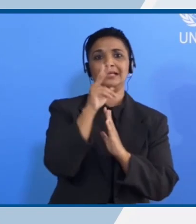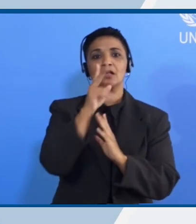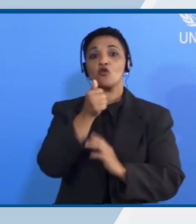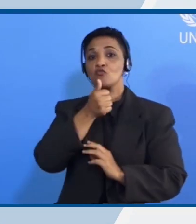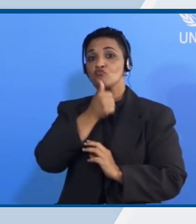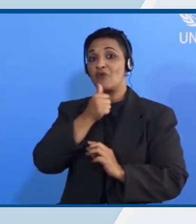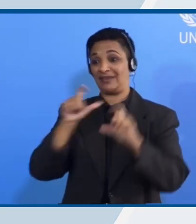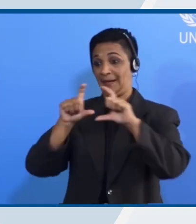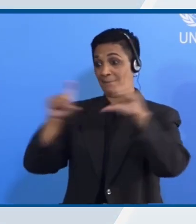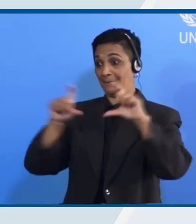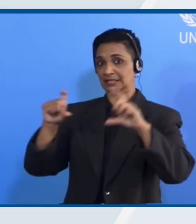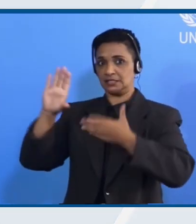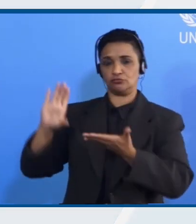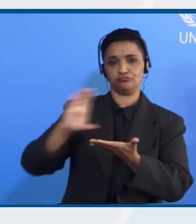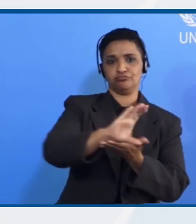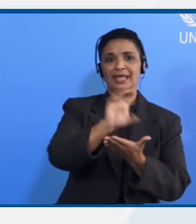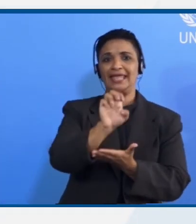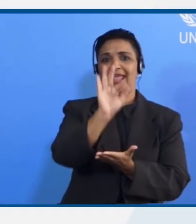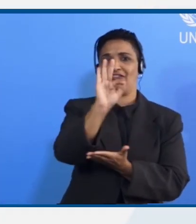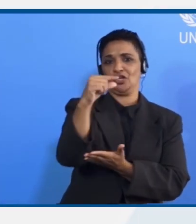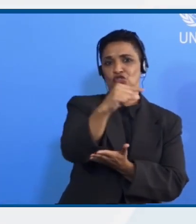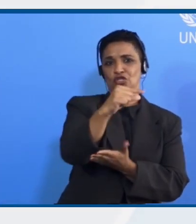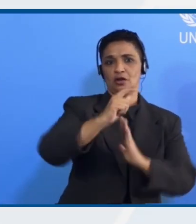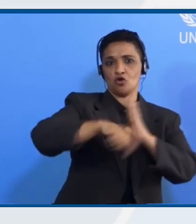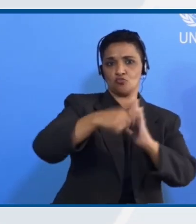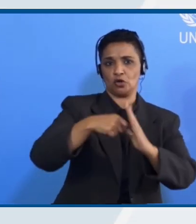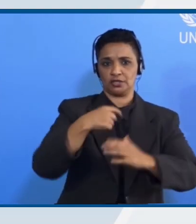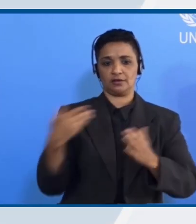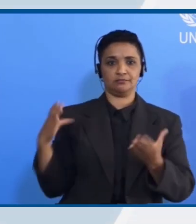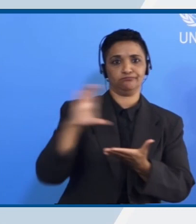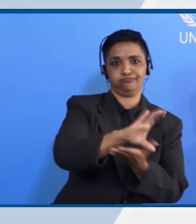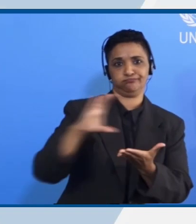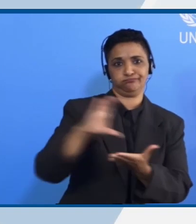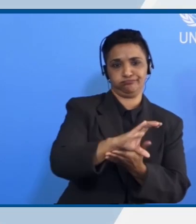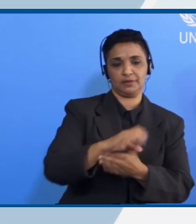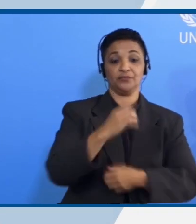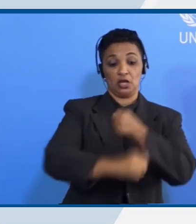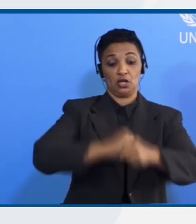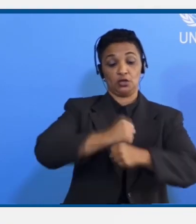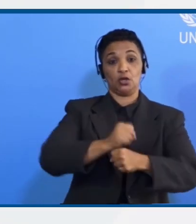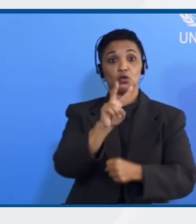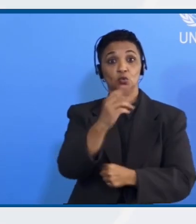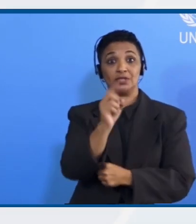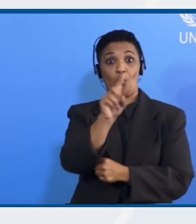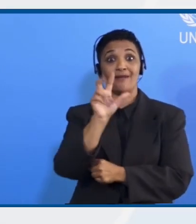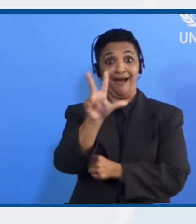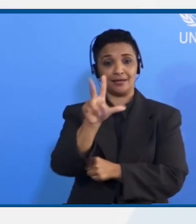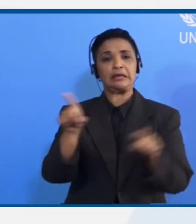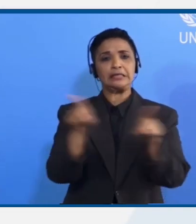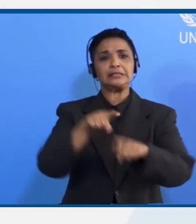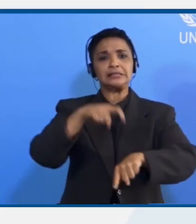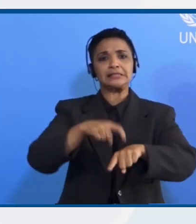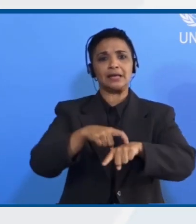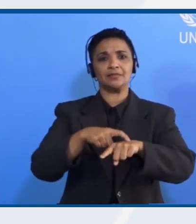sector finance to ESG programs in 2018, which was coincidental with the time that the Financial